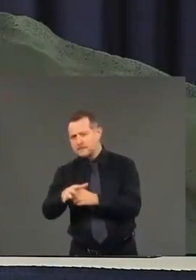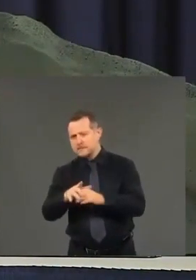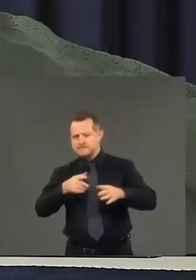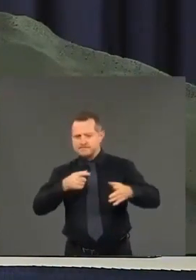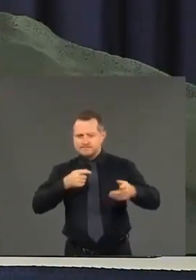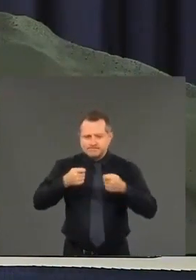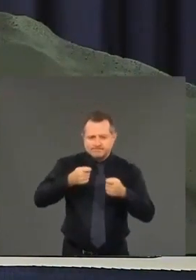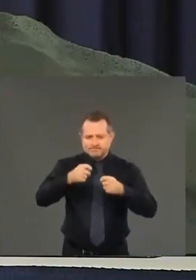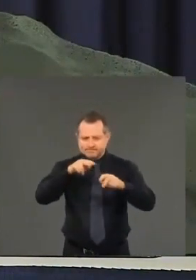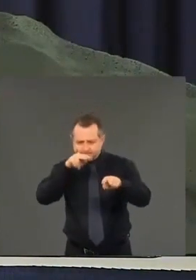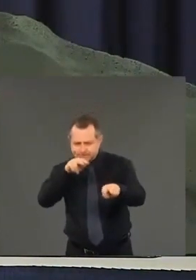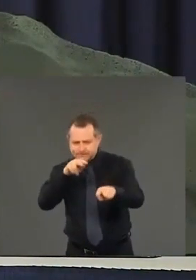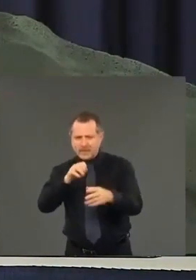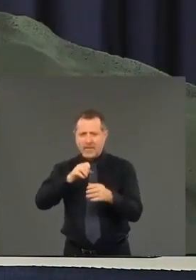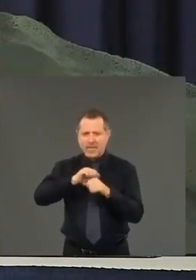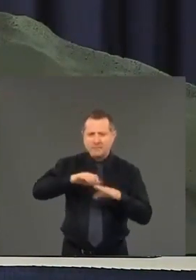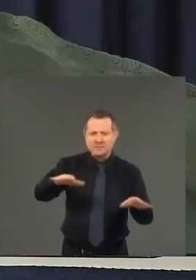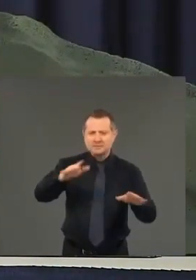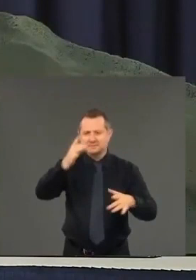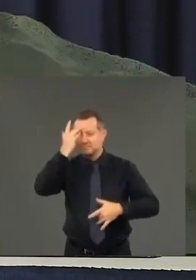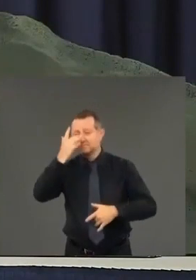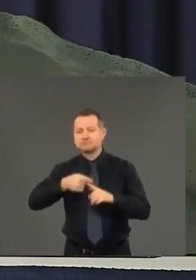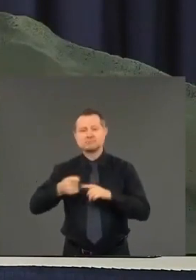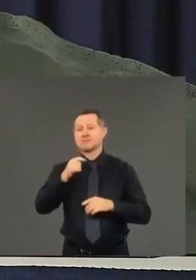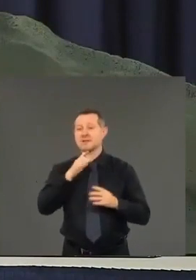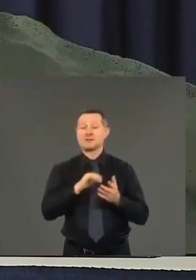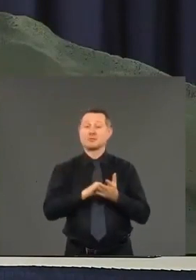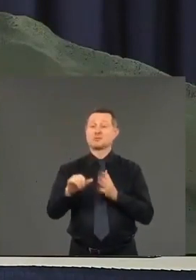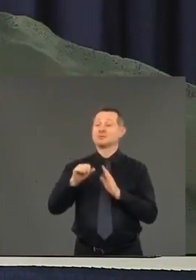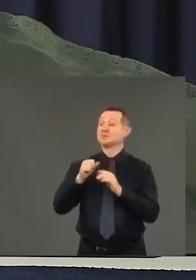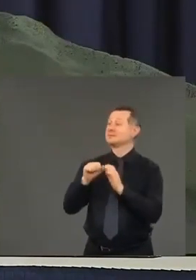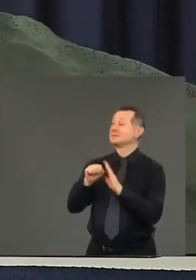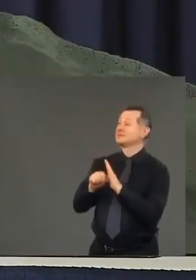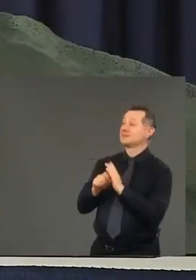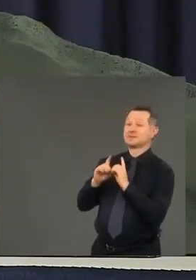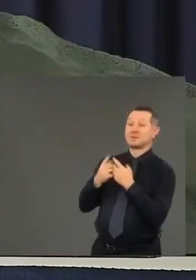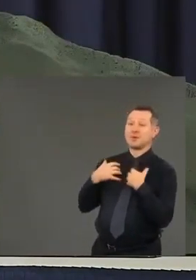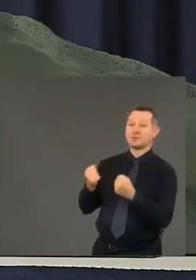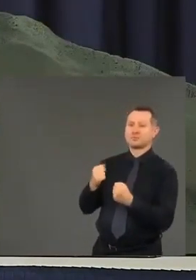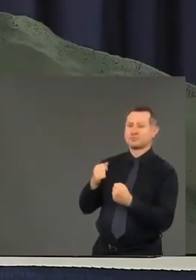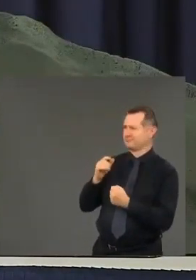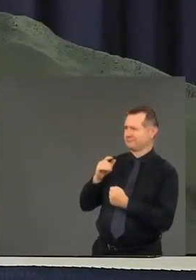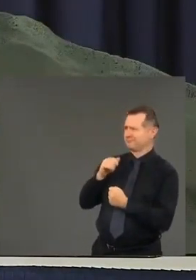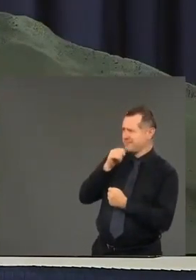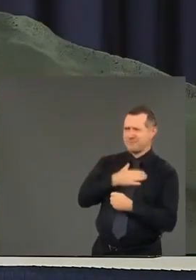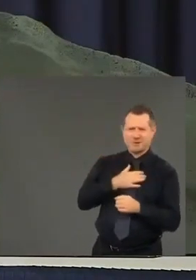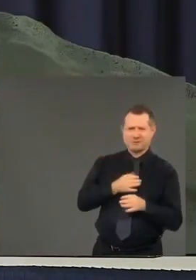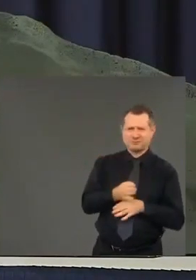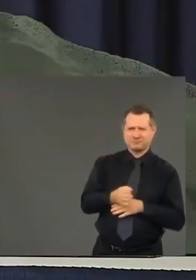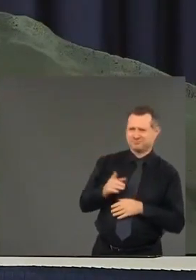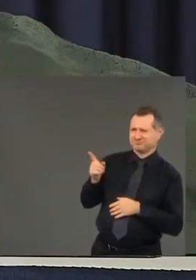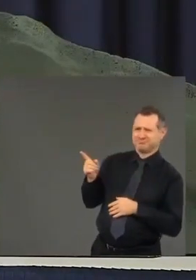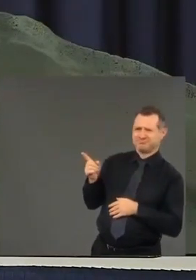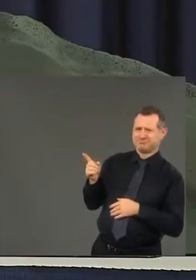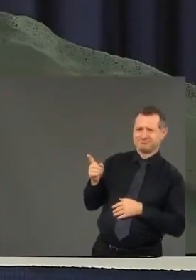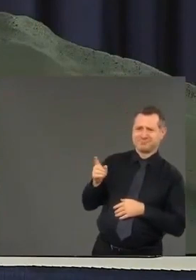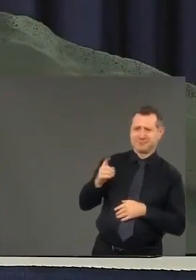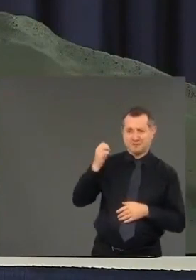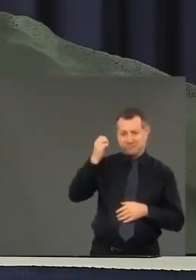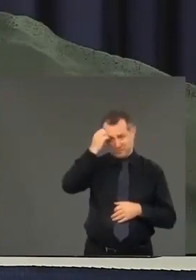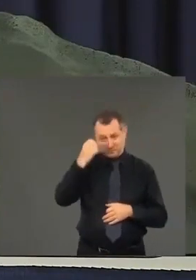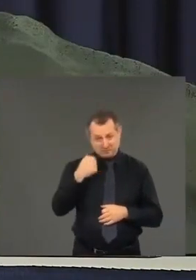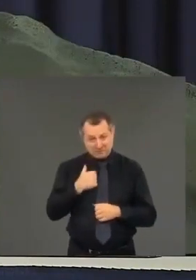department. I don't trace China. It's not what I do. I don't trace Europe infections. It's not what I